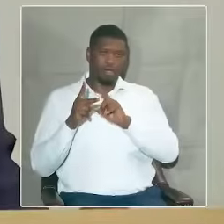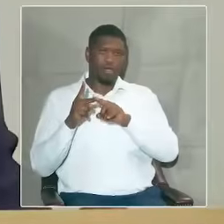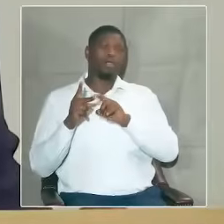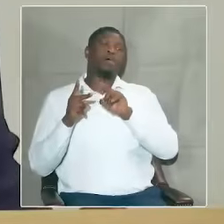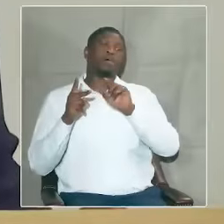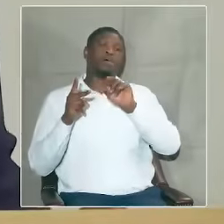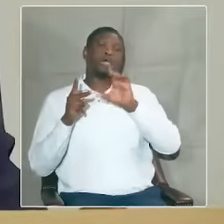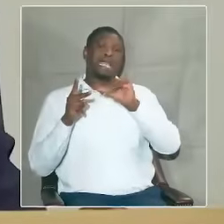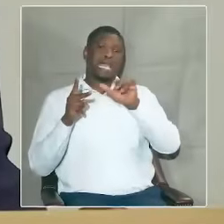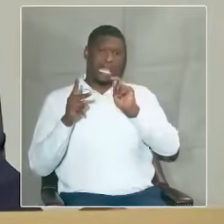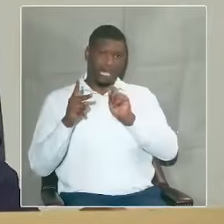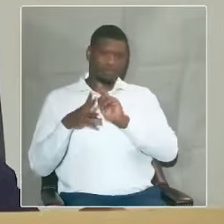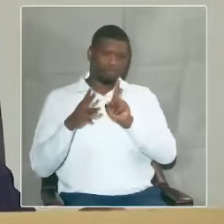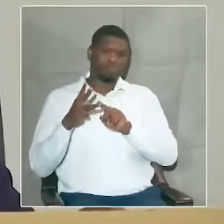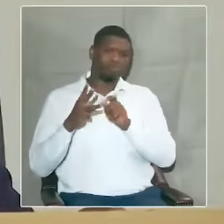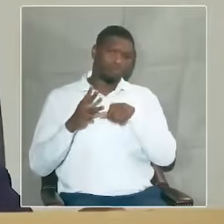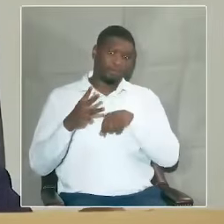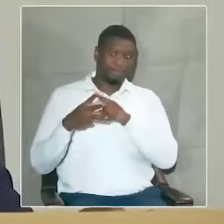Can